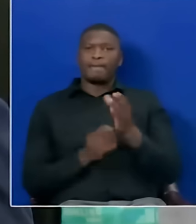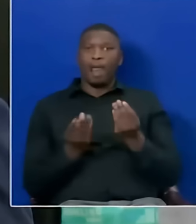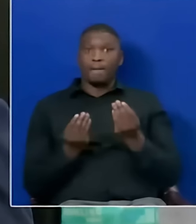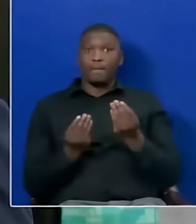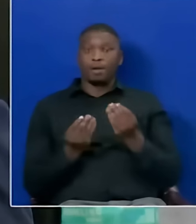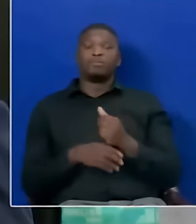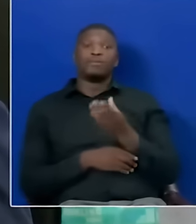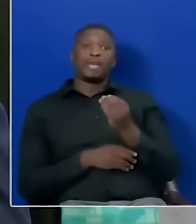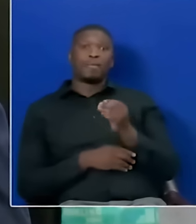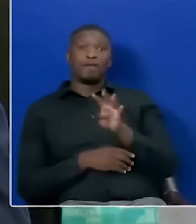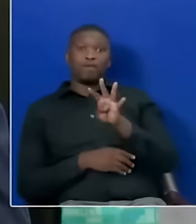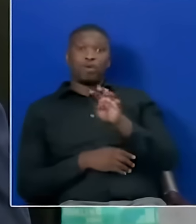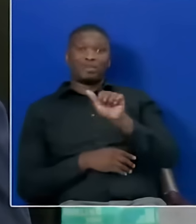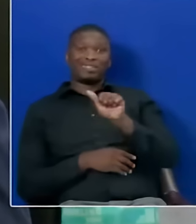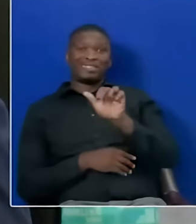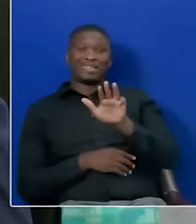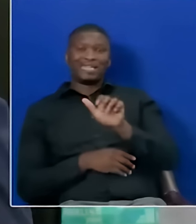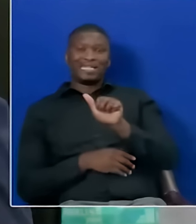469673 of 2024.